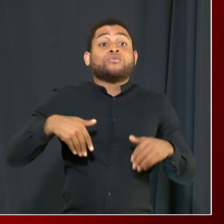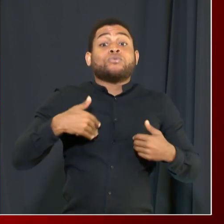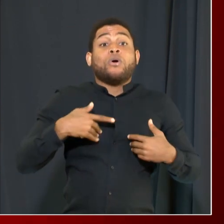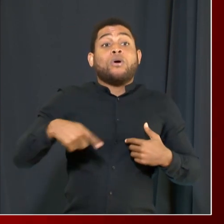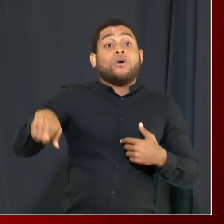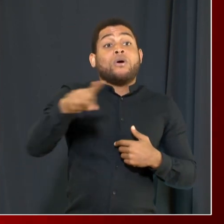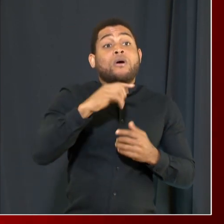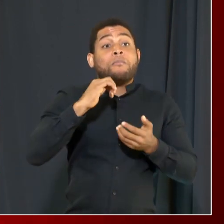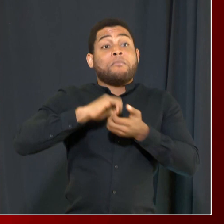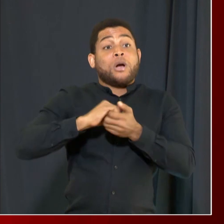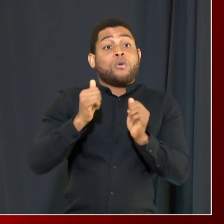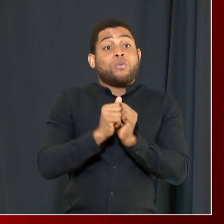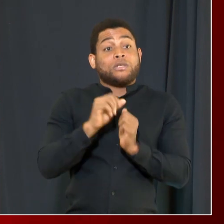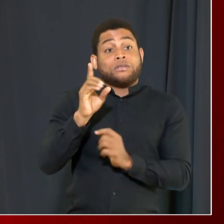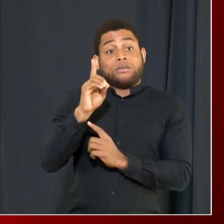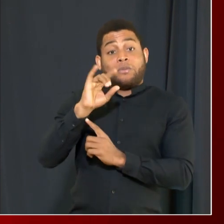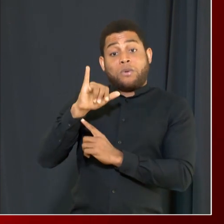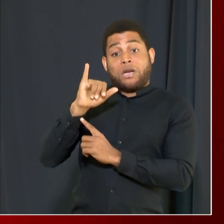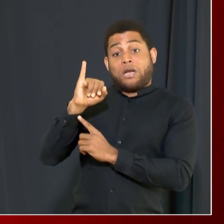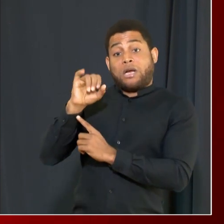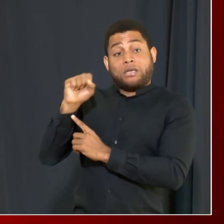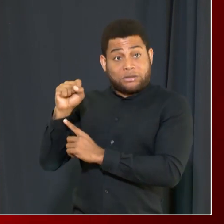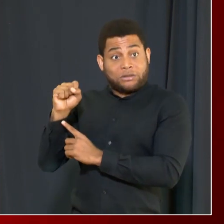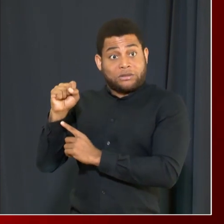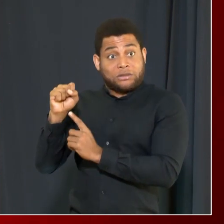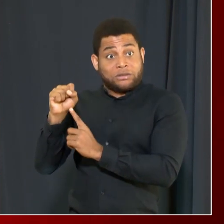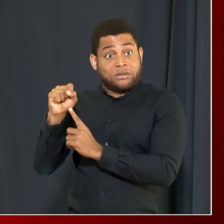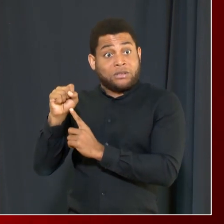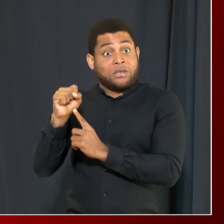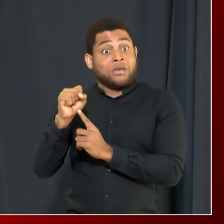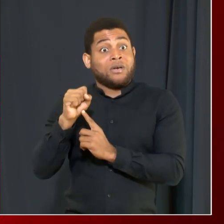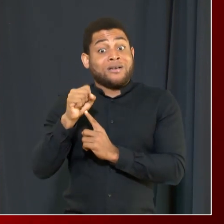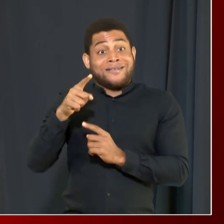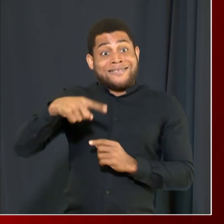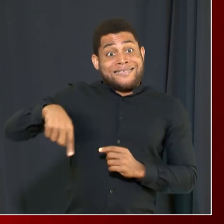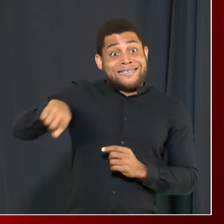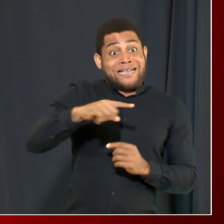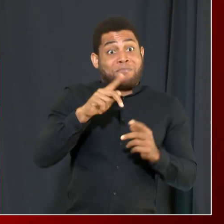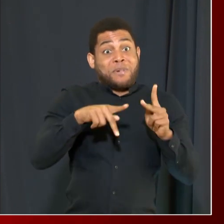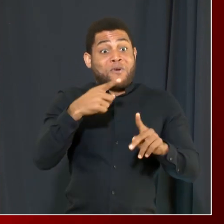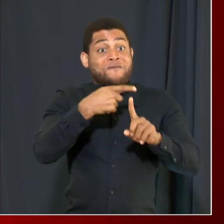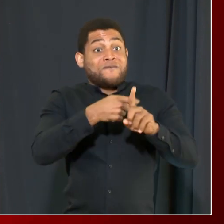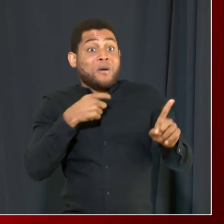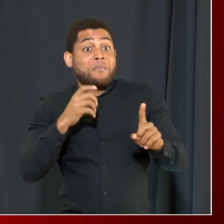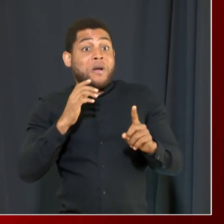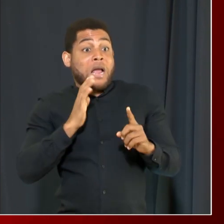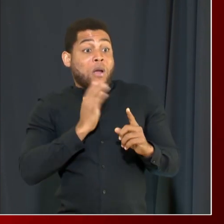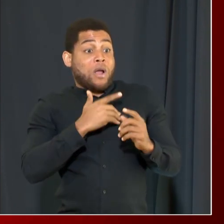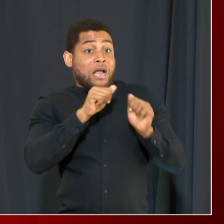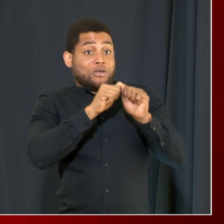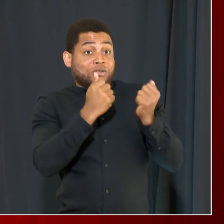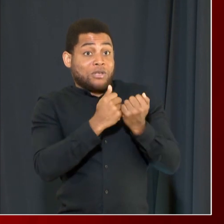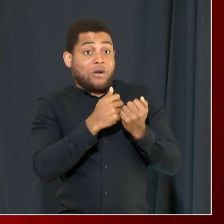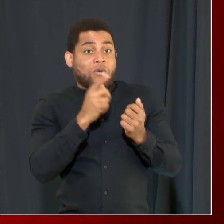Rehabilitation Services. Officers from our Youth and Family Engagement Bureau will patrol 7 initial key focus